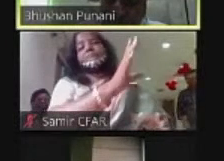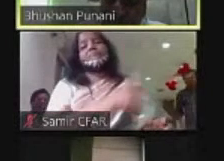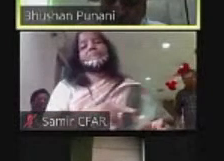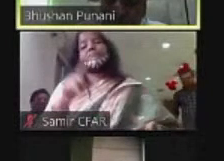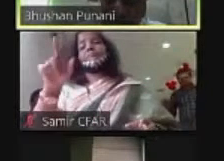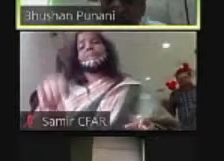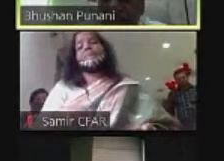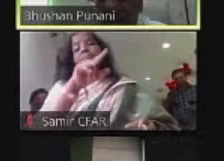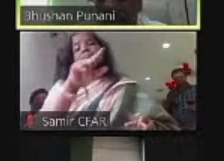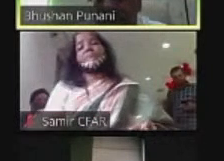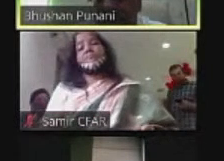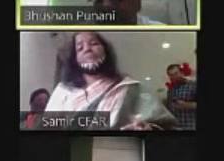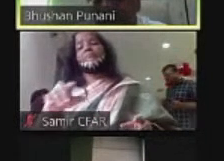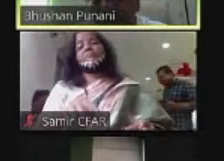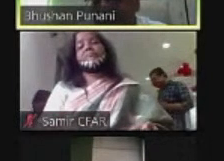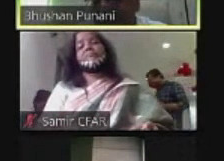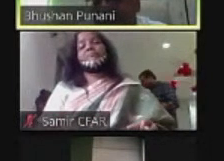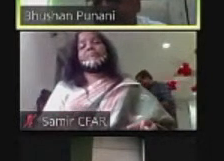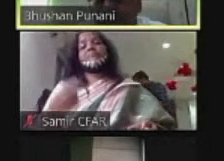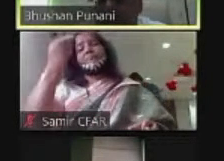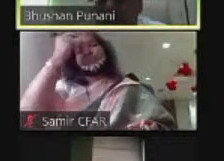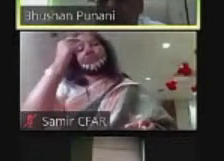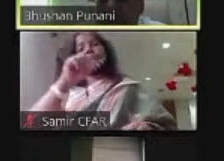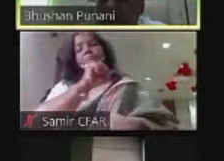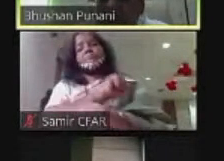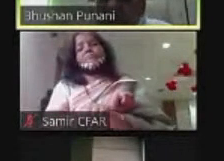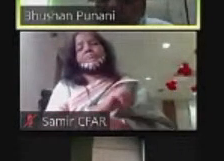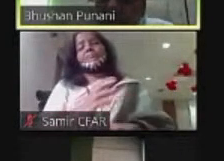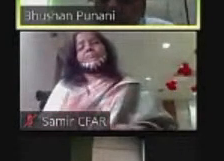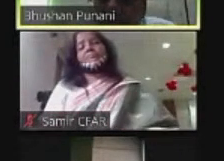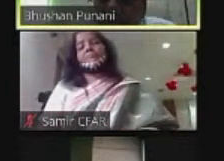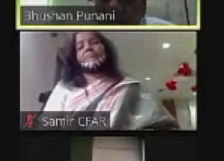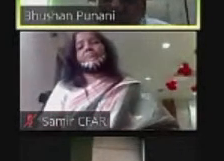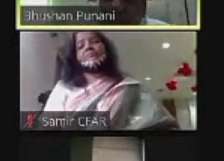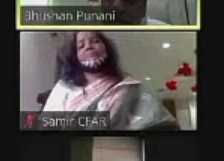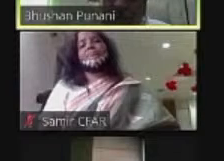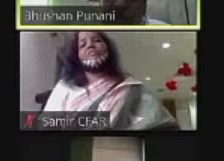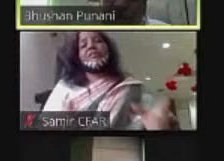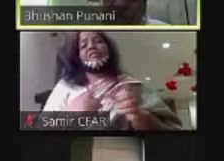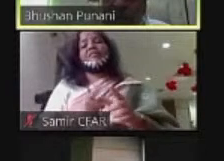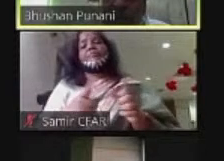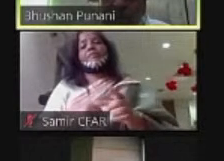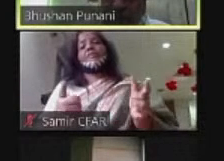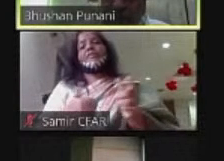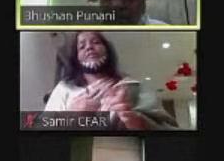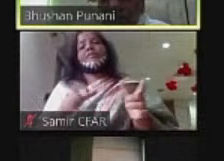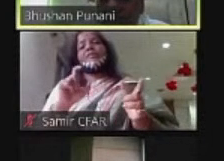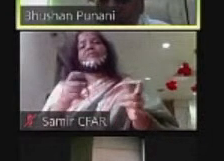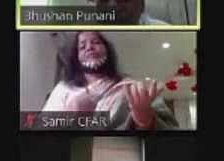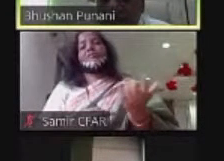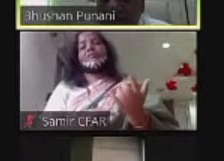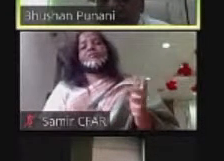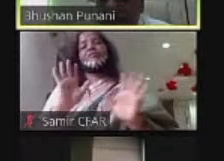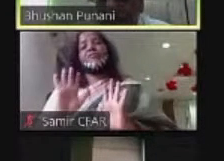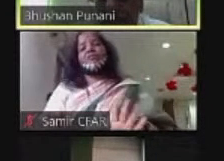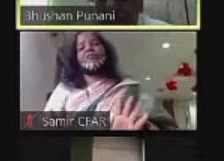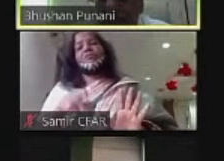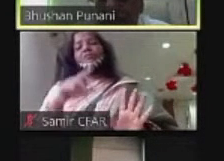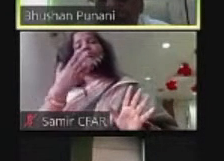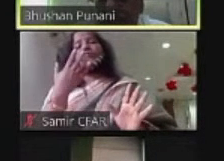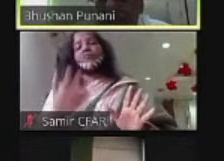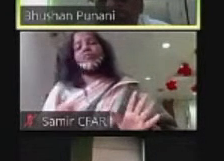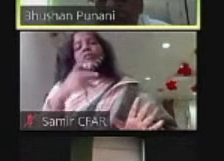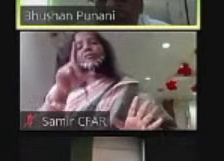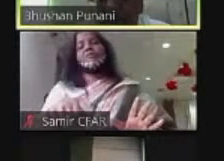it's wrong to, and legally it's considered to be legally wrong to remove anybody from the house. And in the